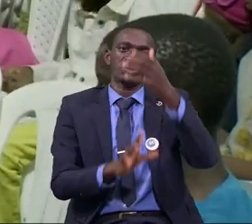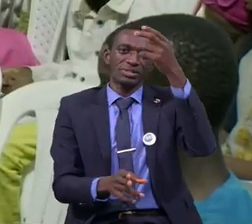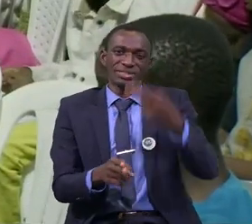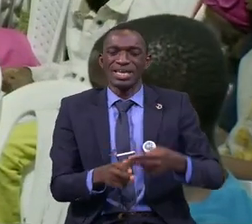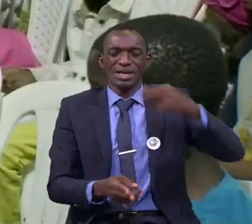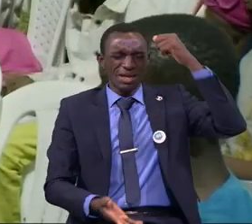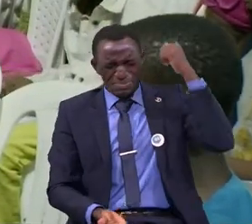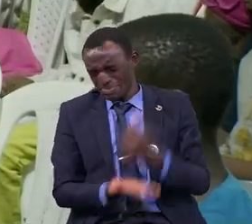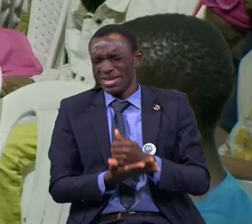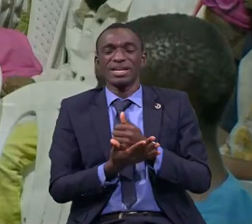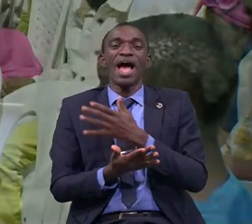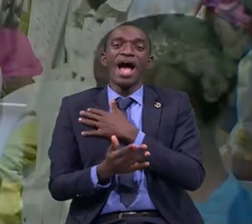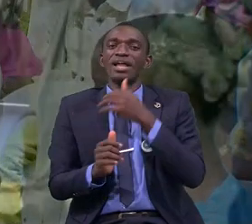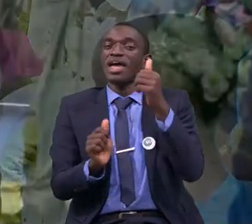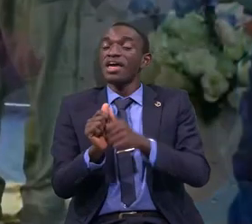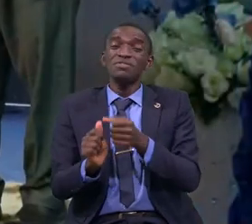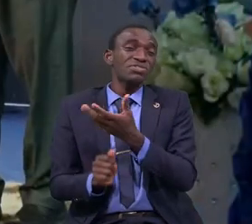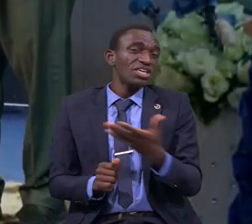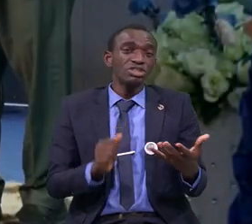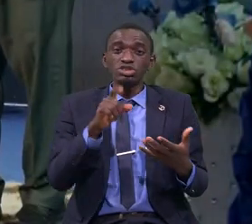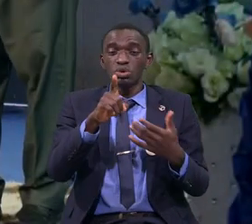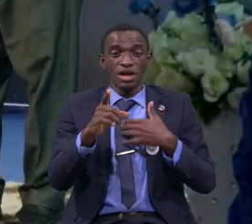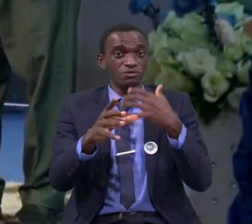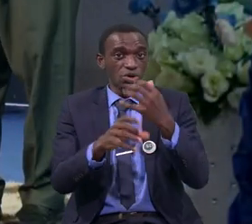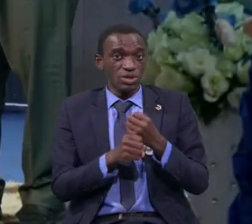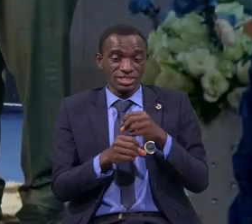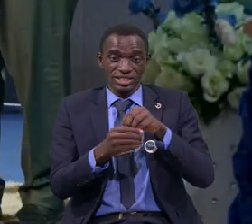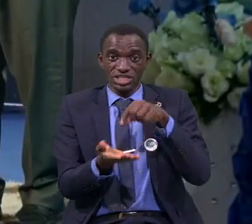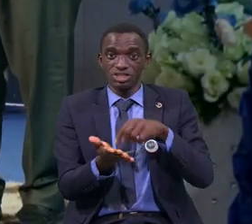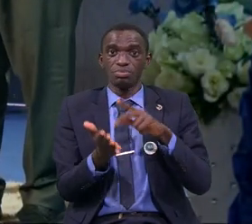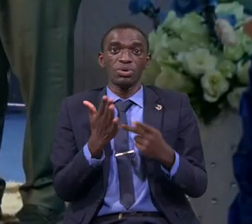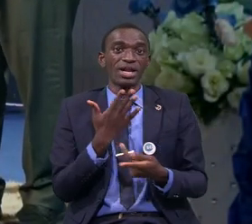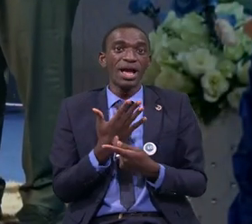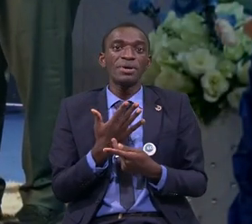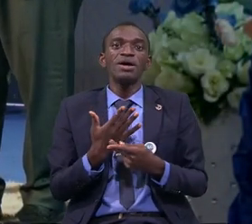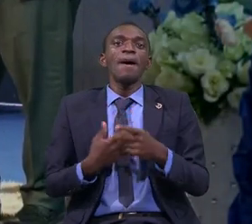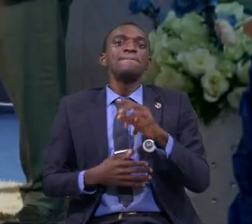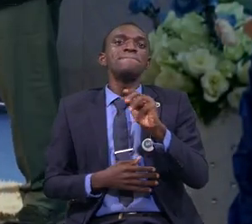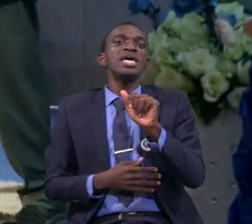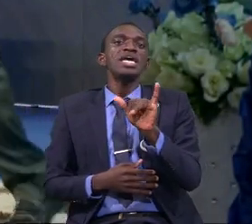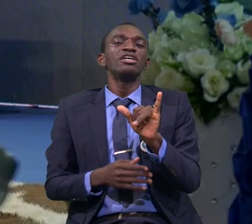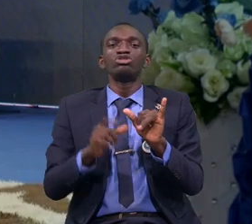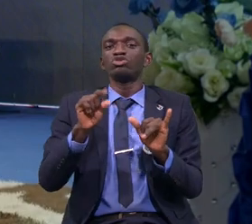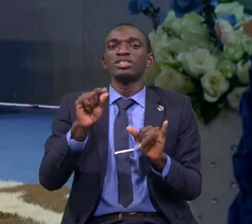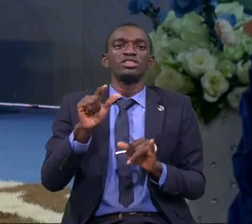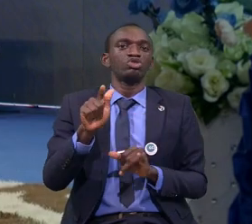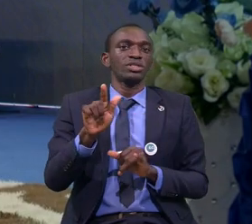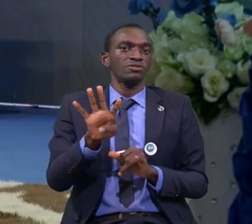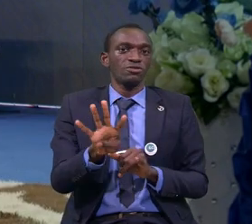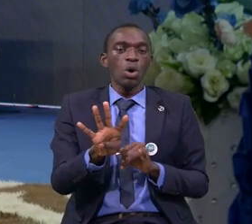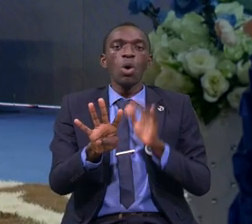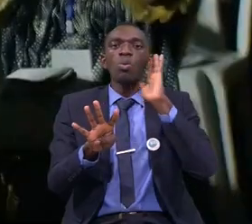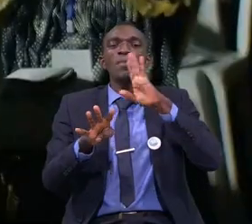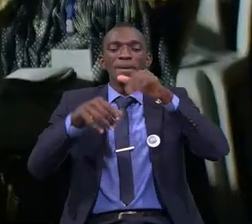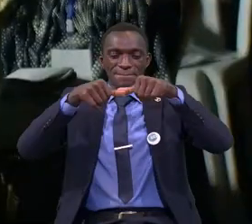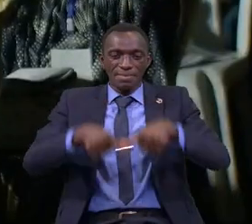And everything you have got during this GCK of May 2024 will be permanent in